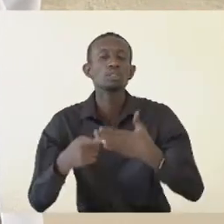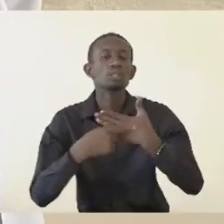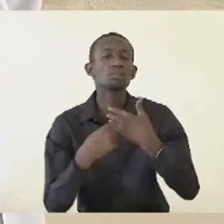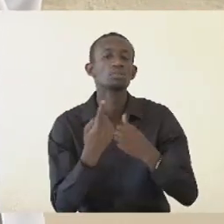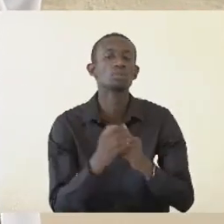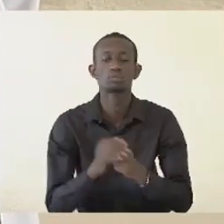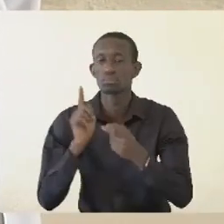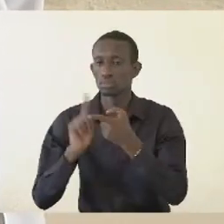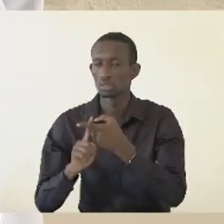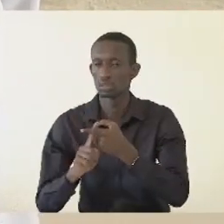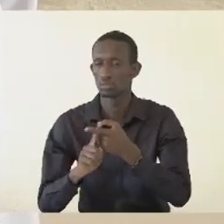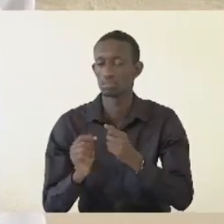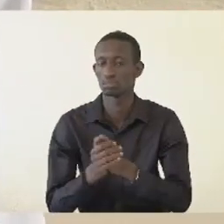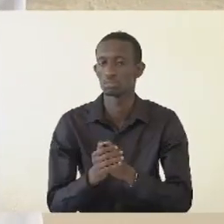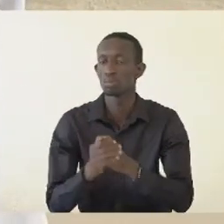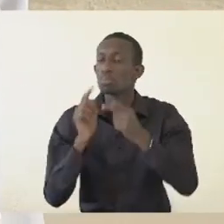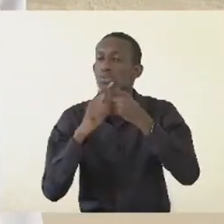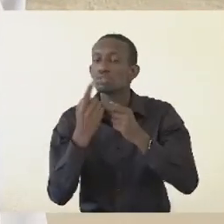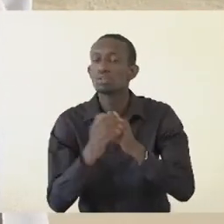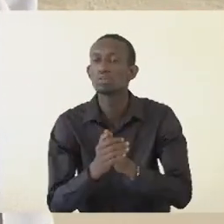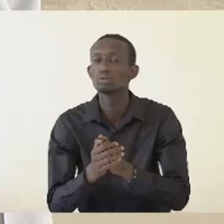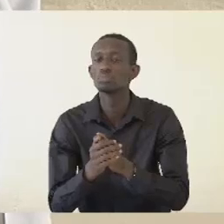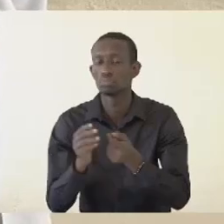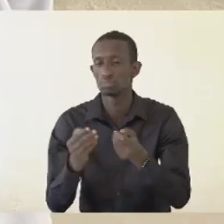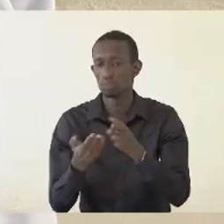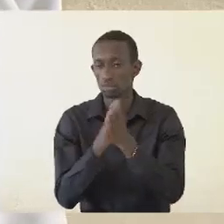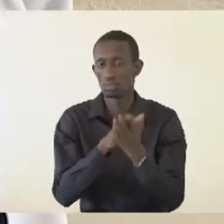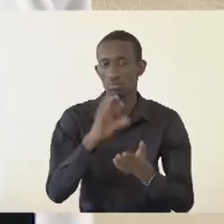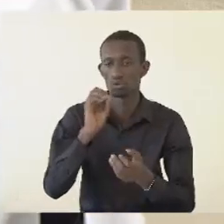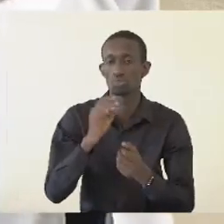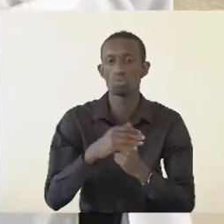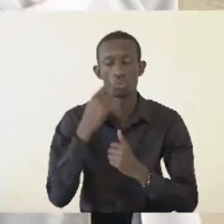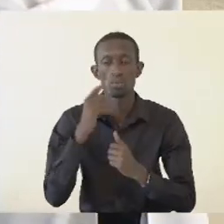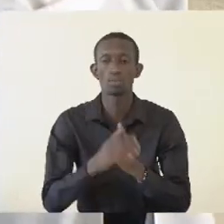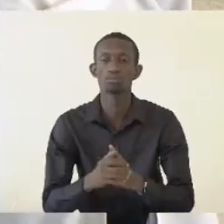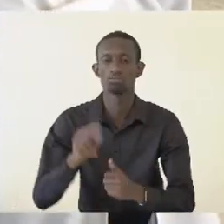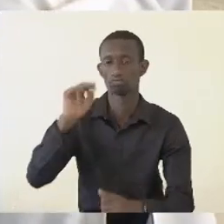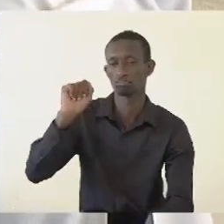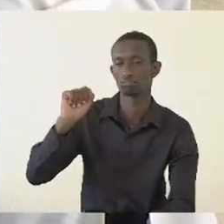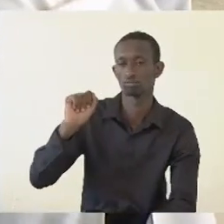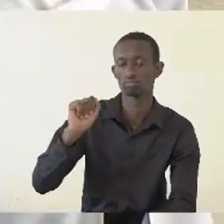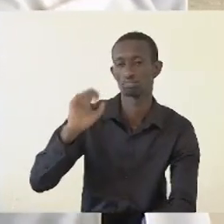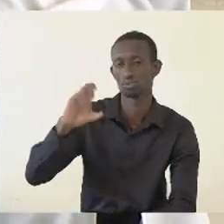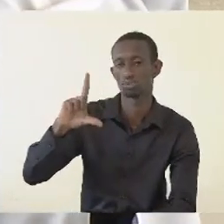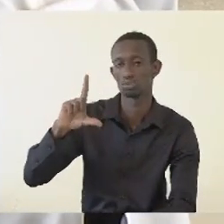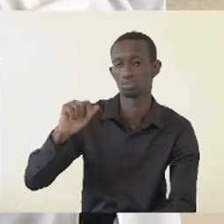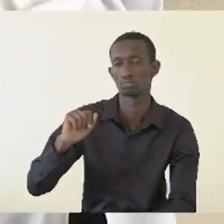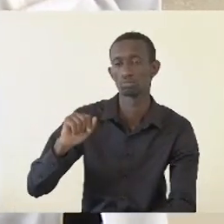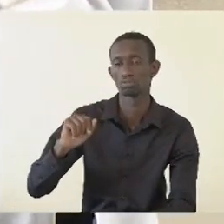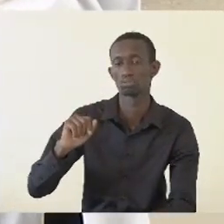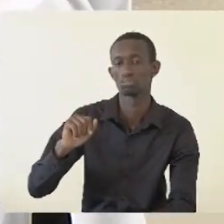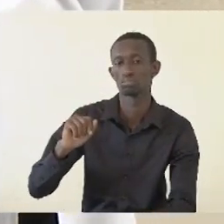plus positive 1, we get 0, so they can be cancelled, and we get sodium chloride,